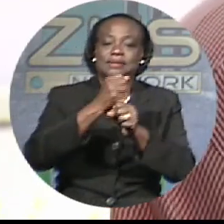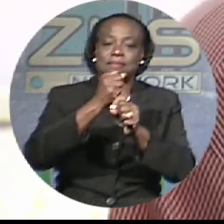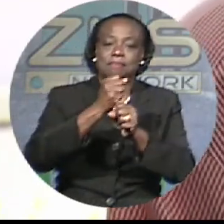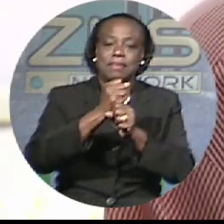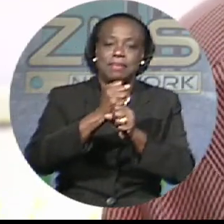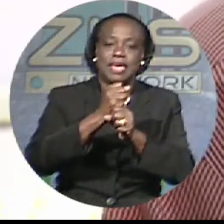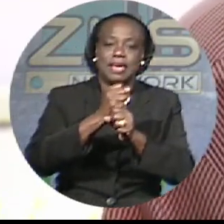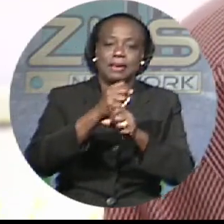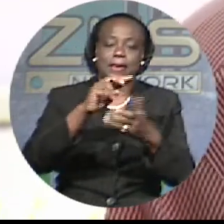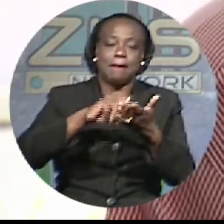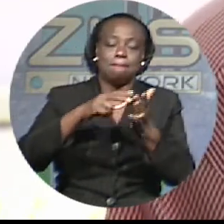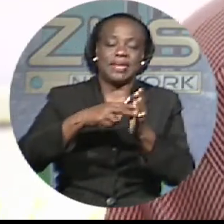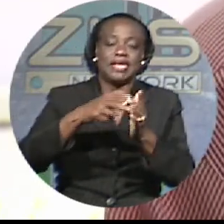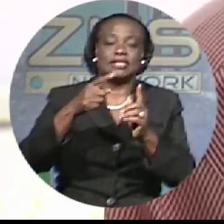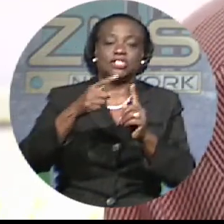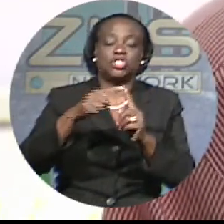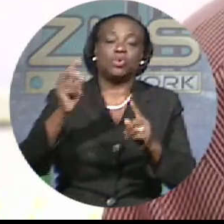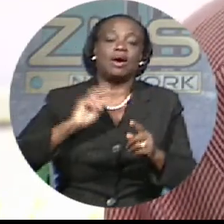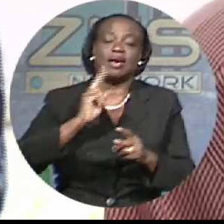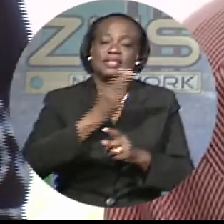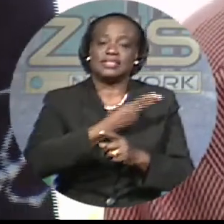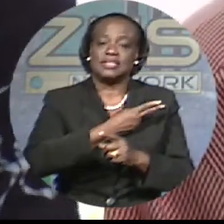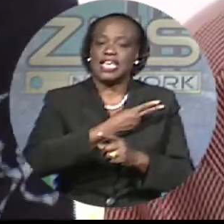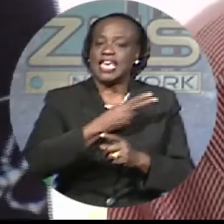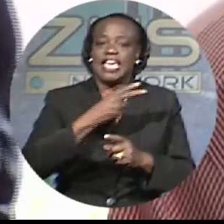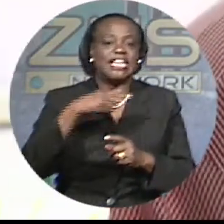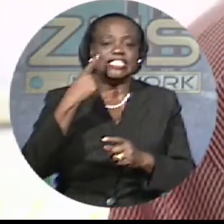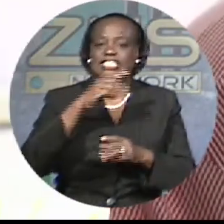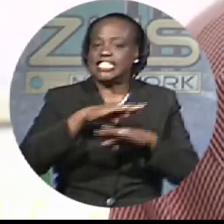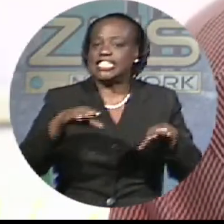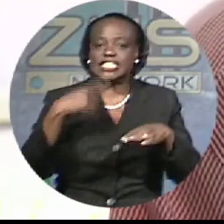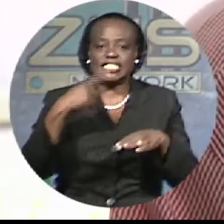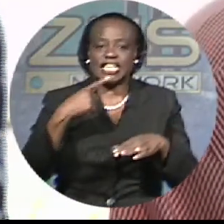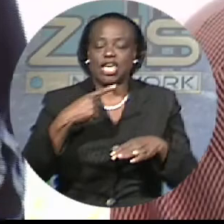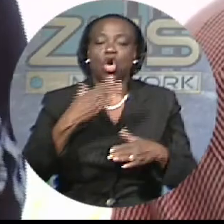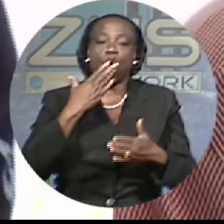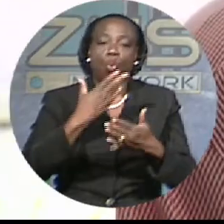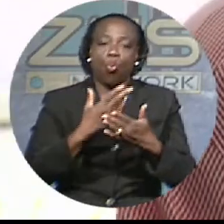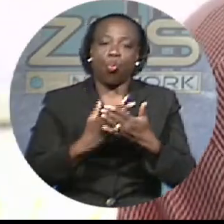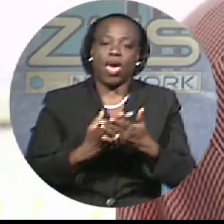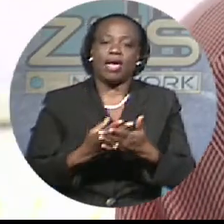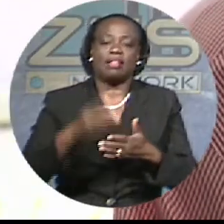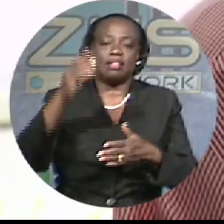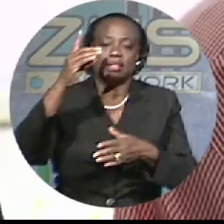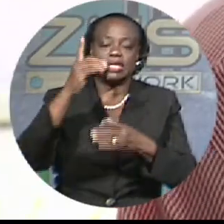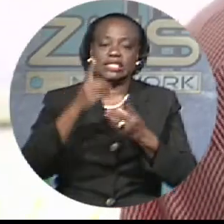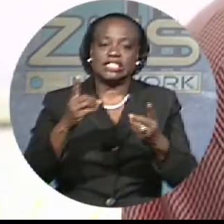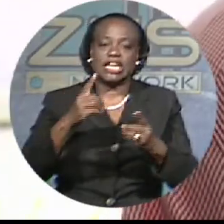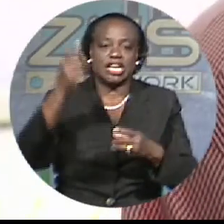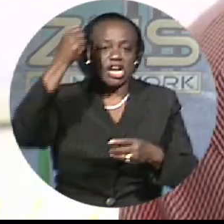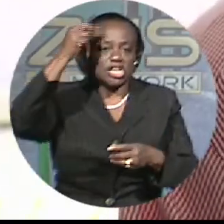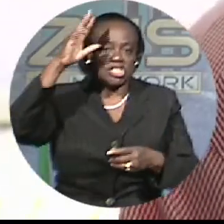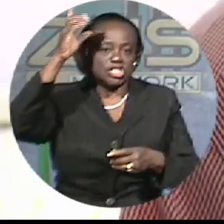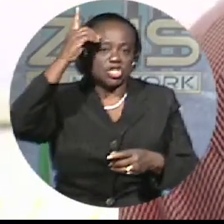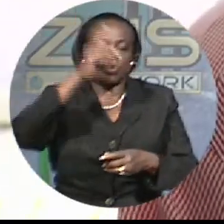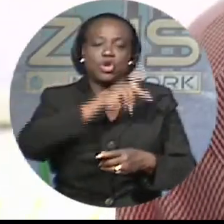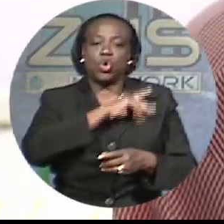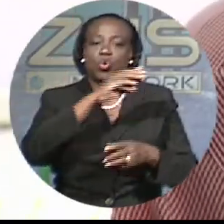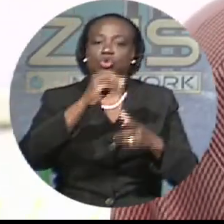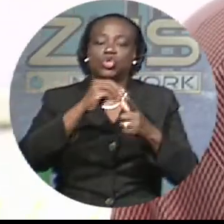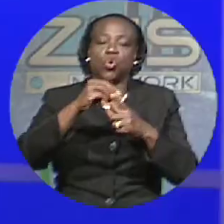Knowles." "Well done, Bahamas." And I want this today to understand that this is a Bahamian